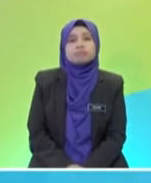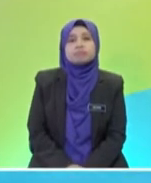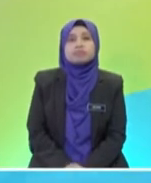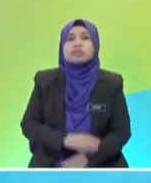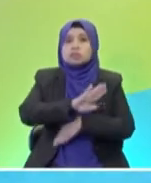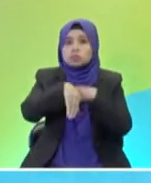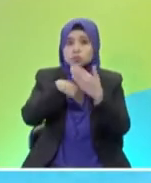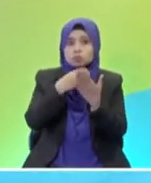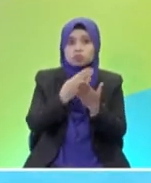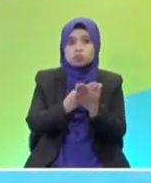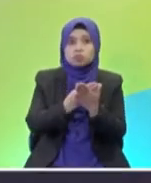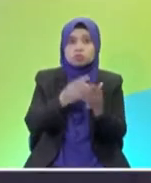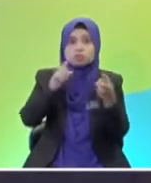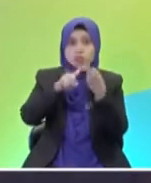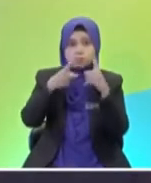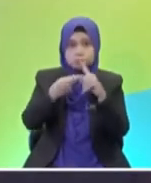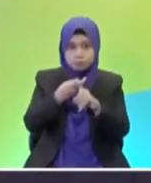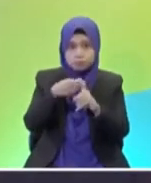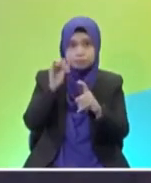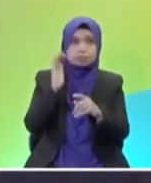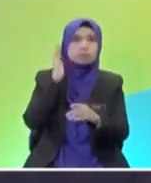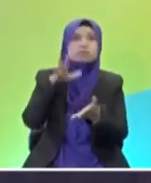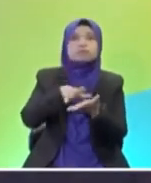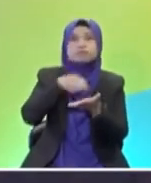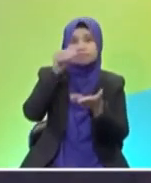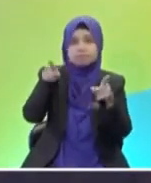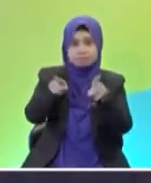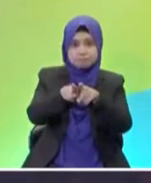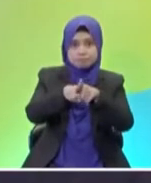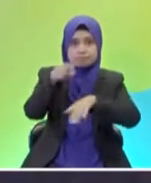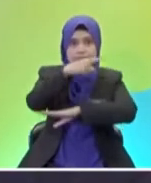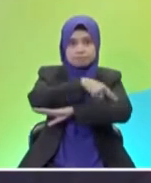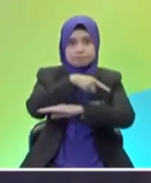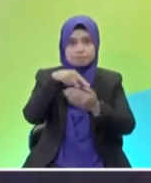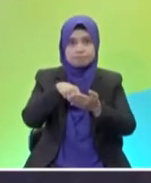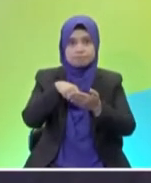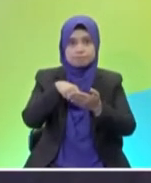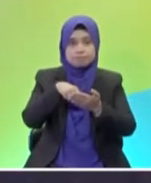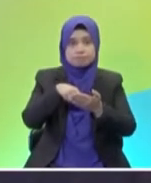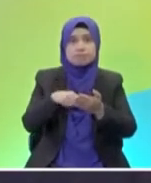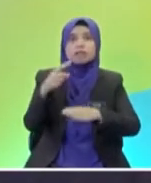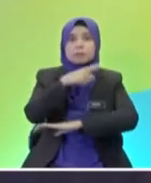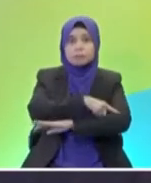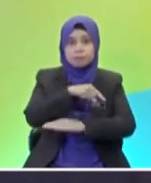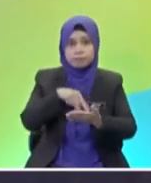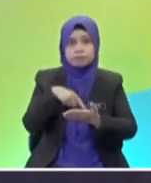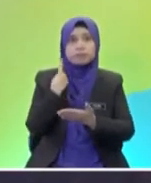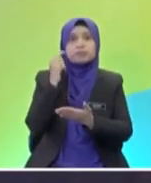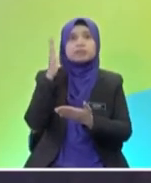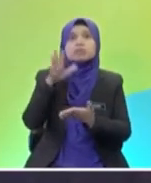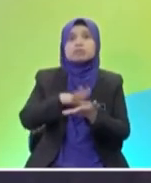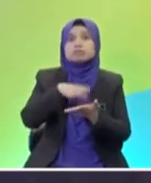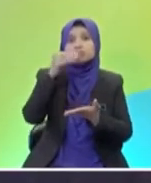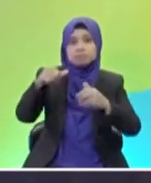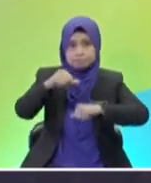these are our pupils for today's lesson. But before we proceed with our Science DLP Year 6, yes, I would